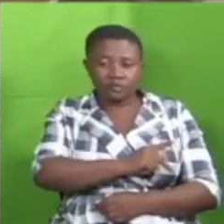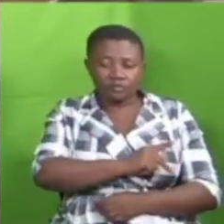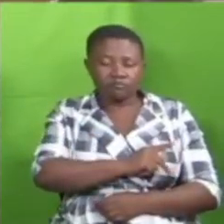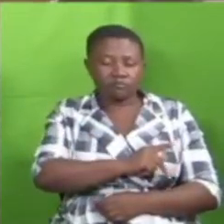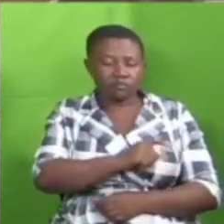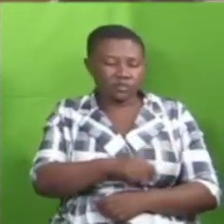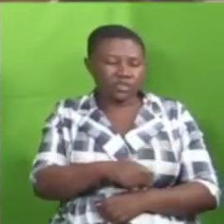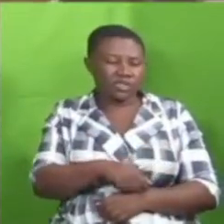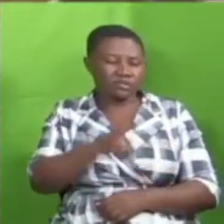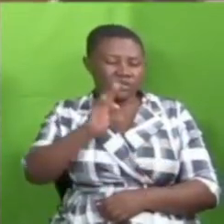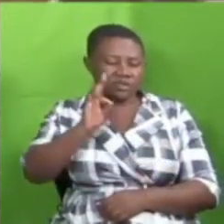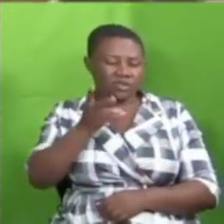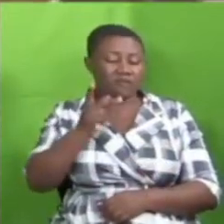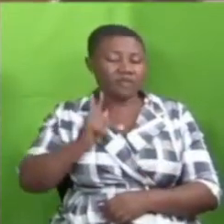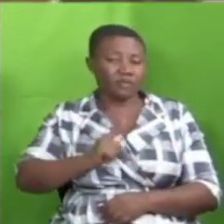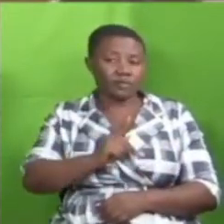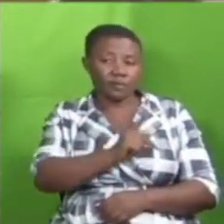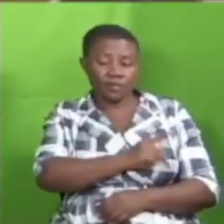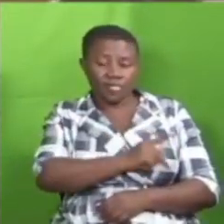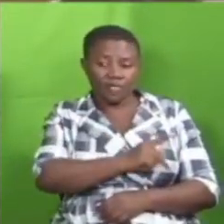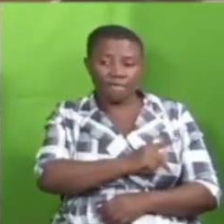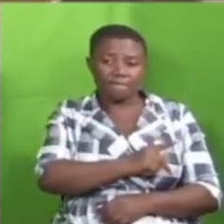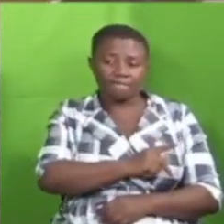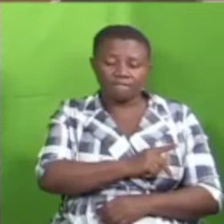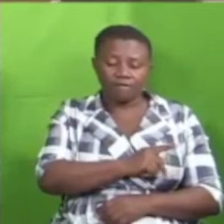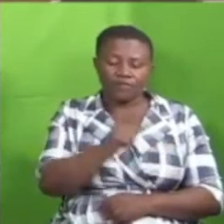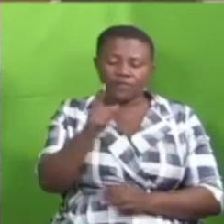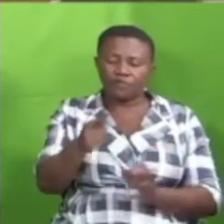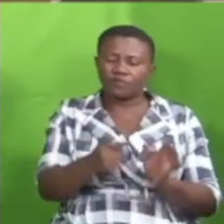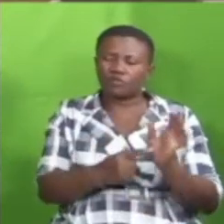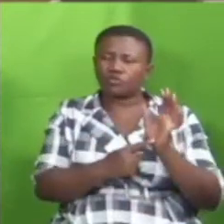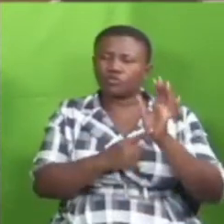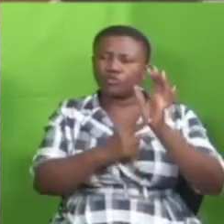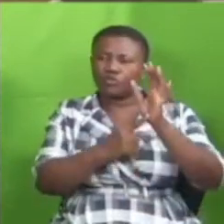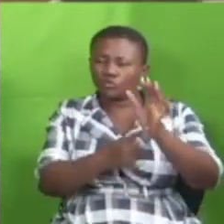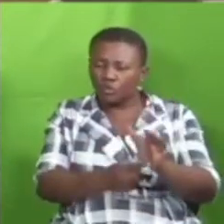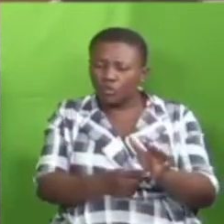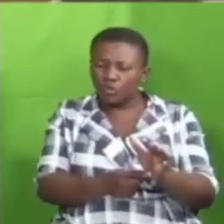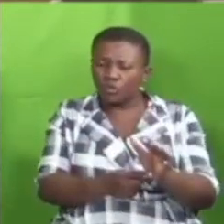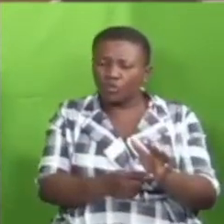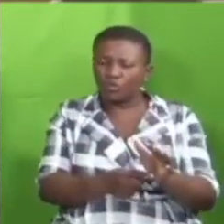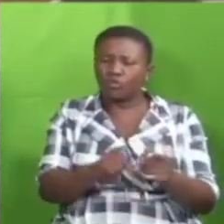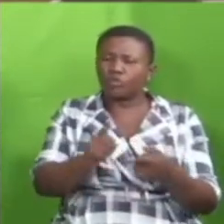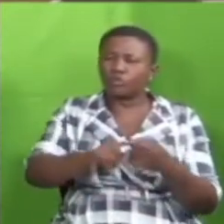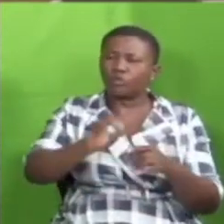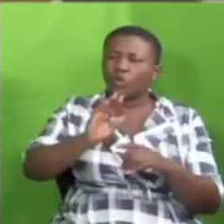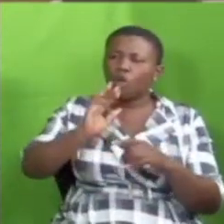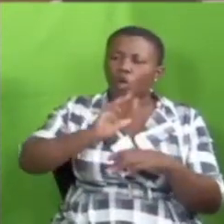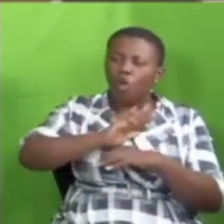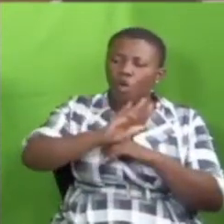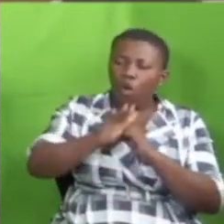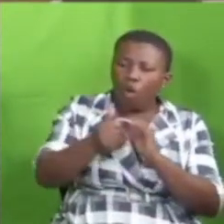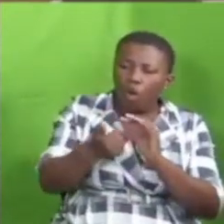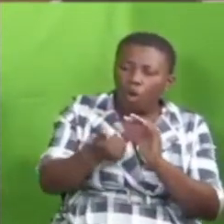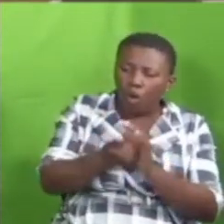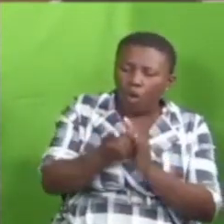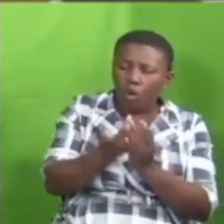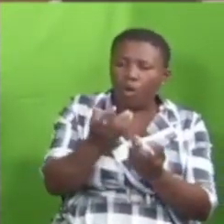Parliament, and he was able to prove to all and sundry, especially people from his